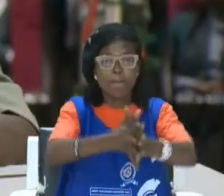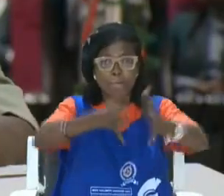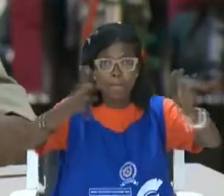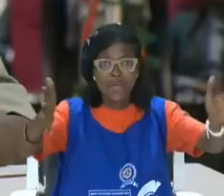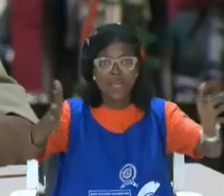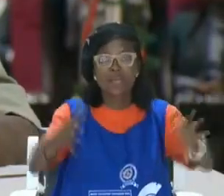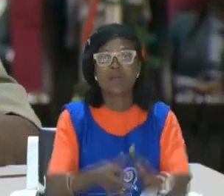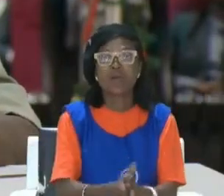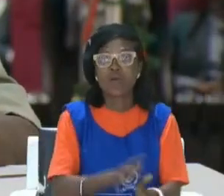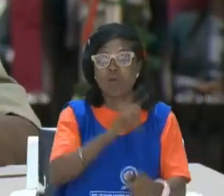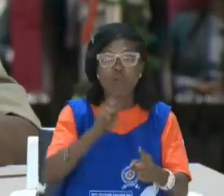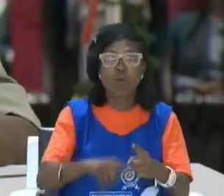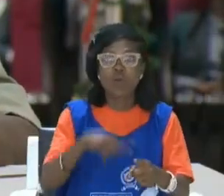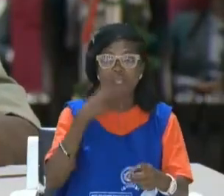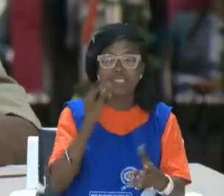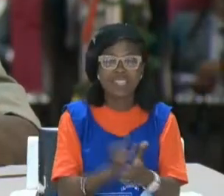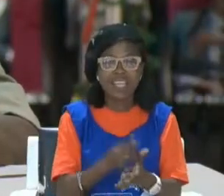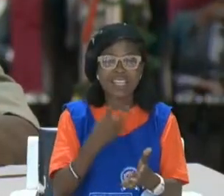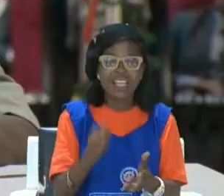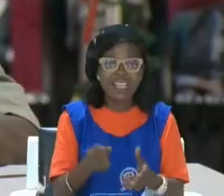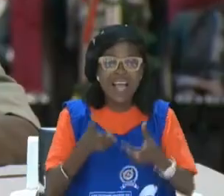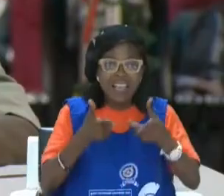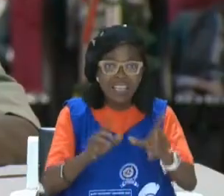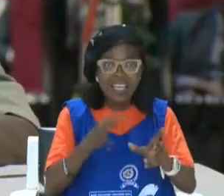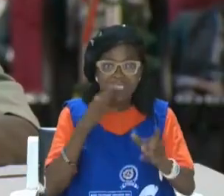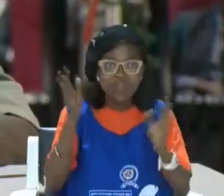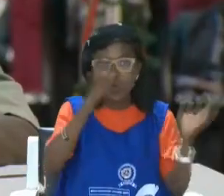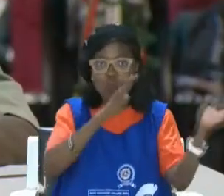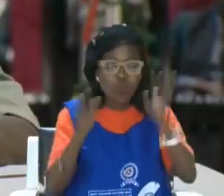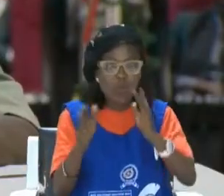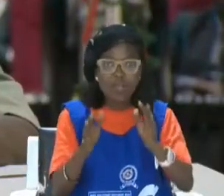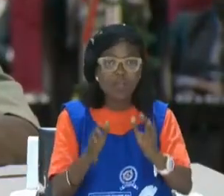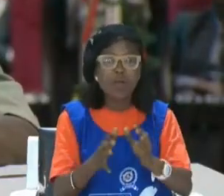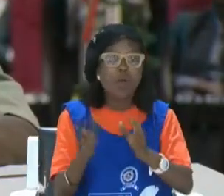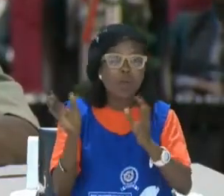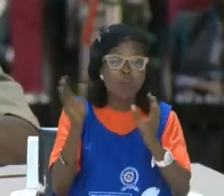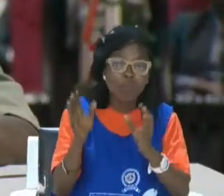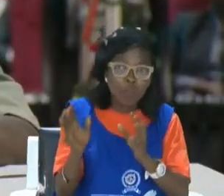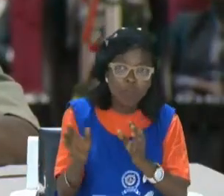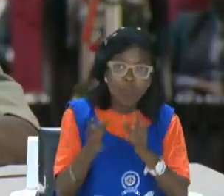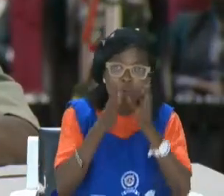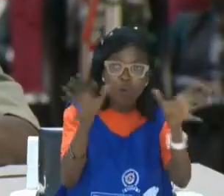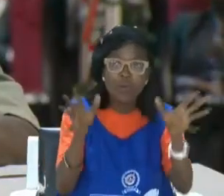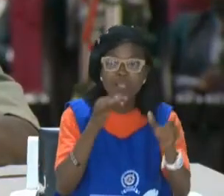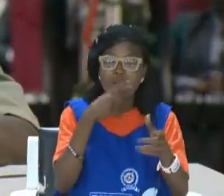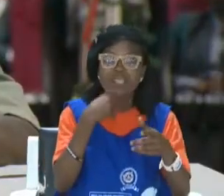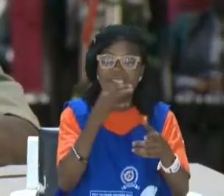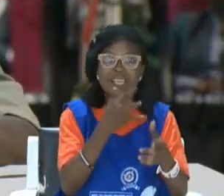So when you say let the wind blow, it's another way of saying let the fire fall.